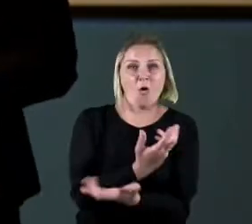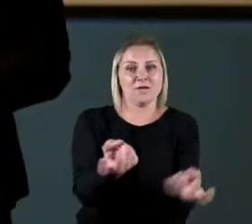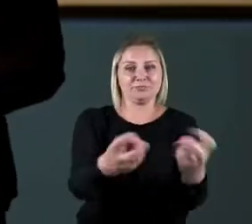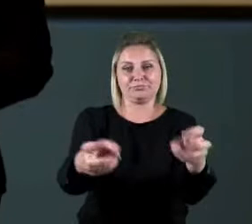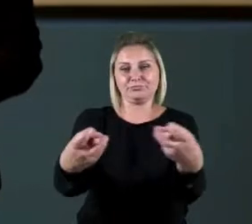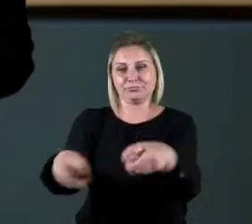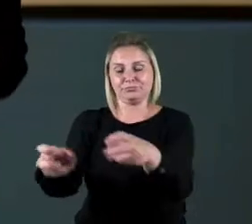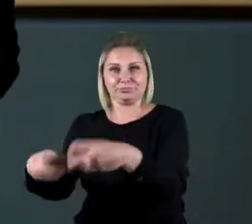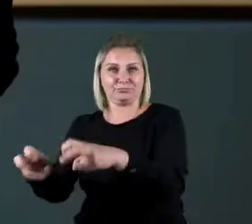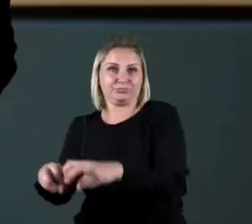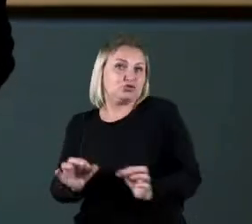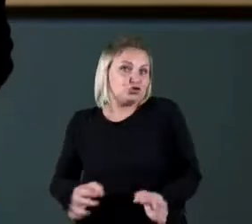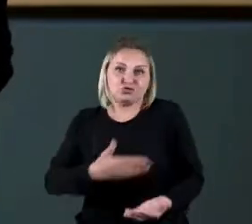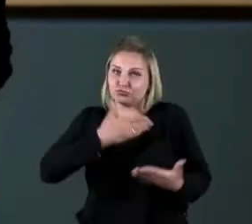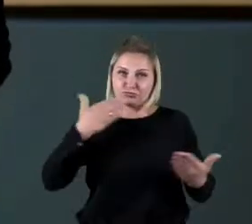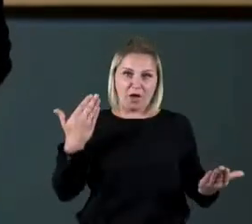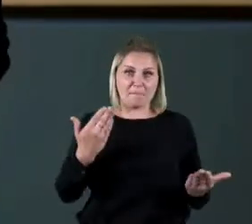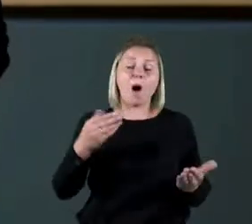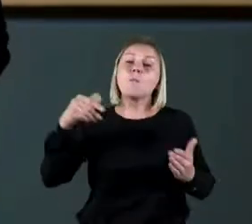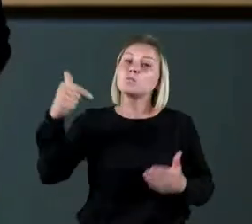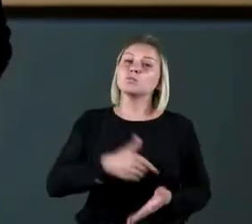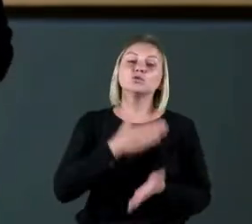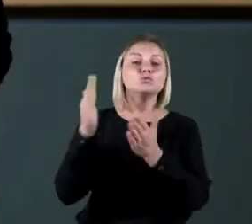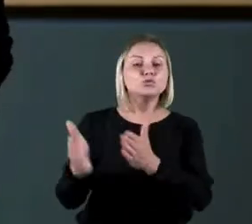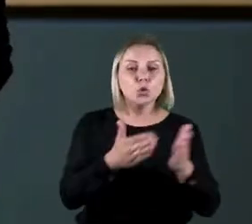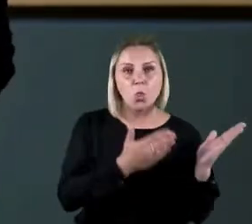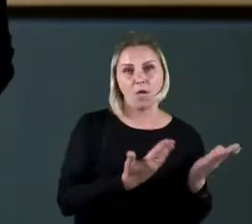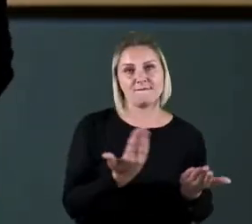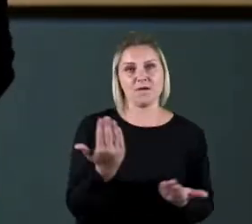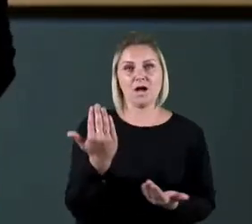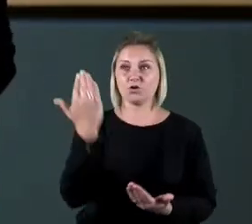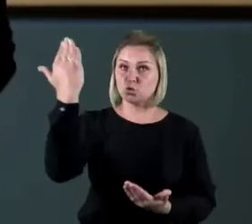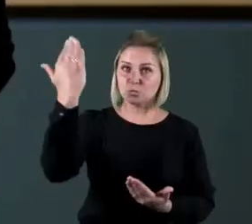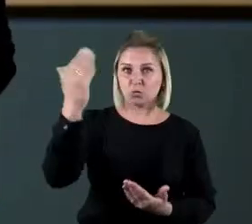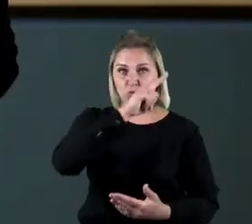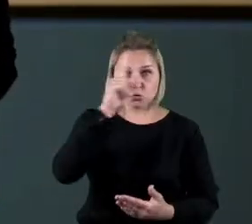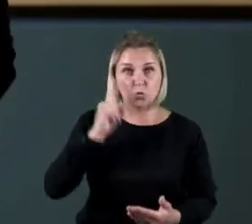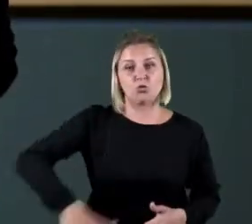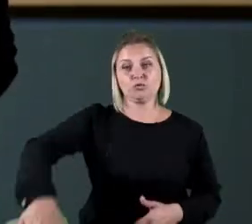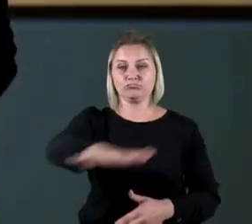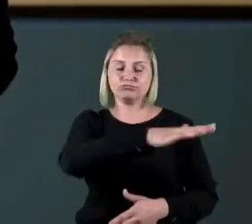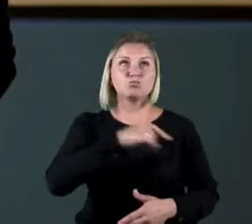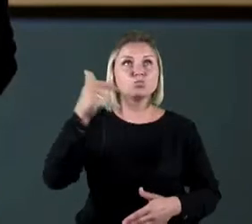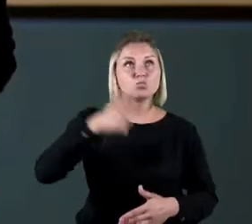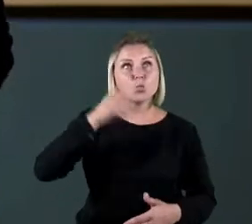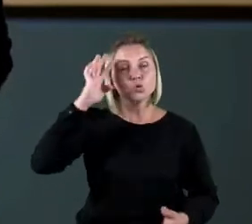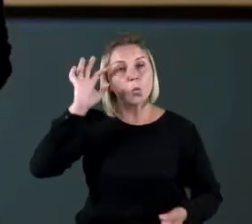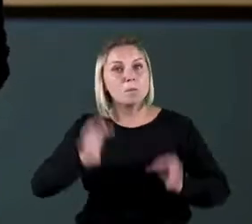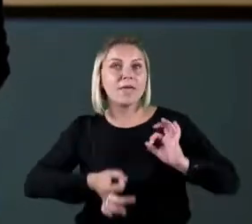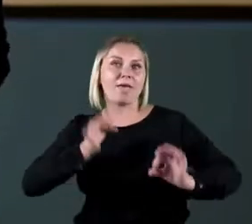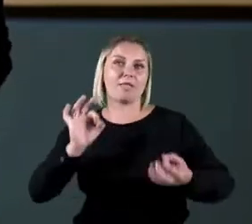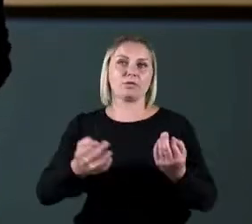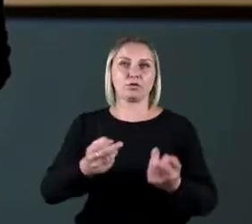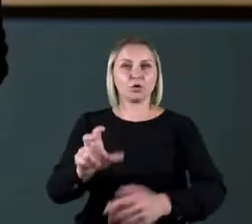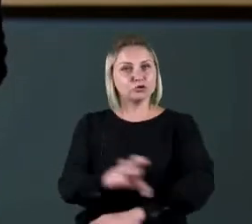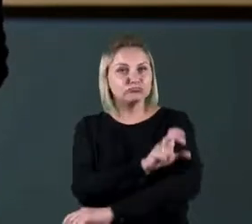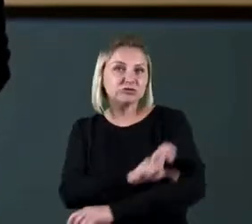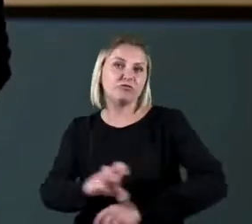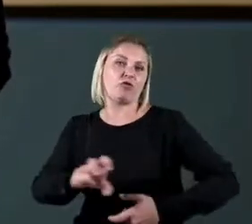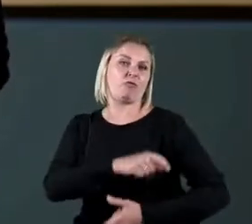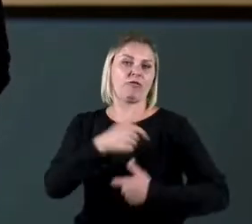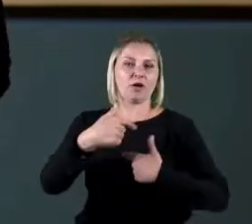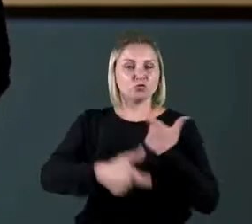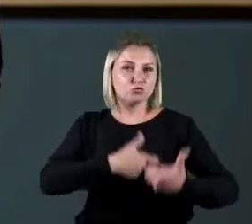our society, our economy for this? We need digital skills, so we are very much working on how the